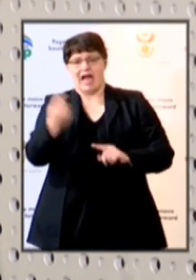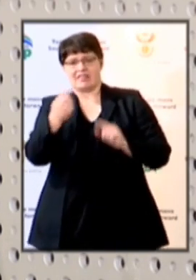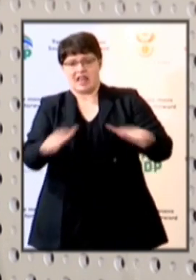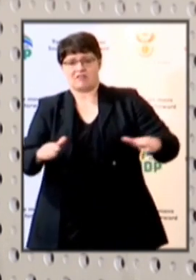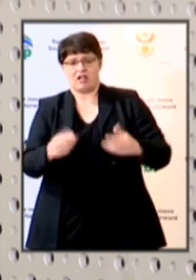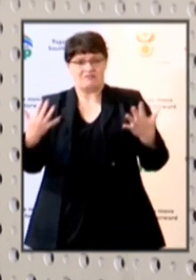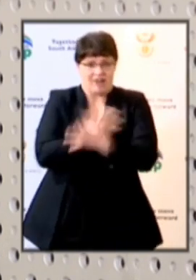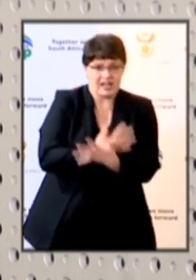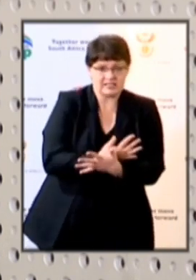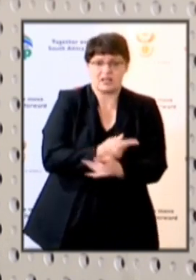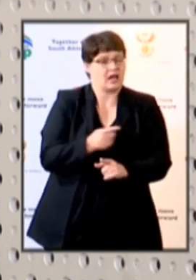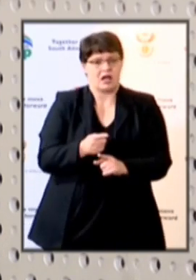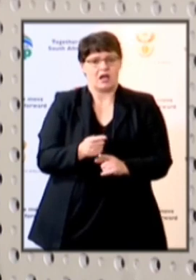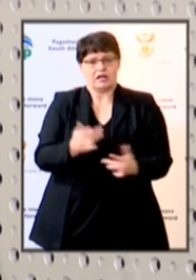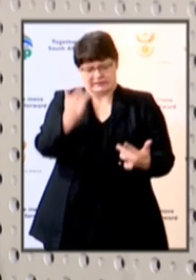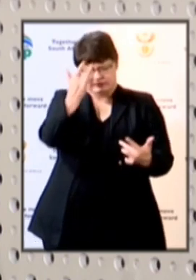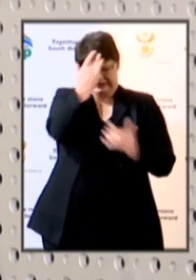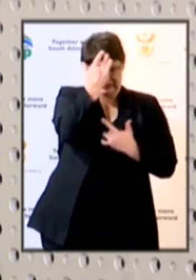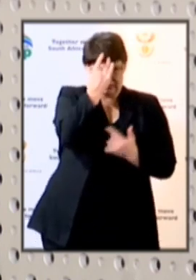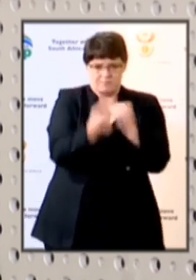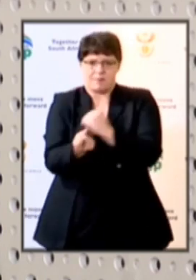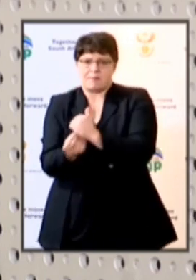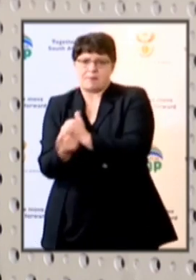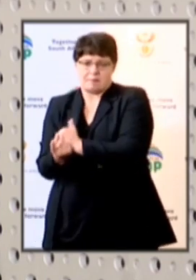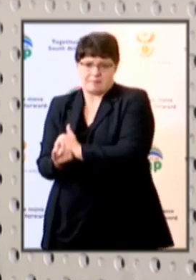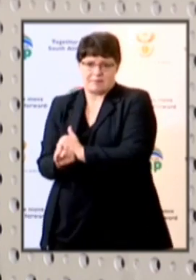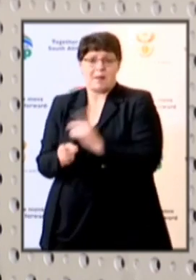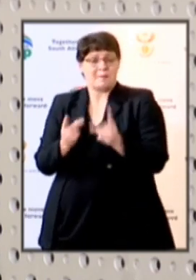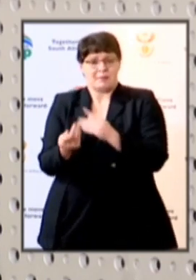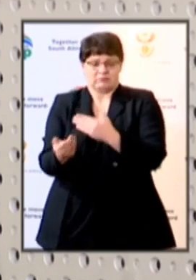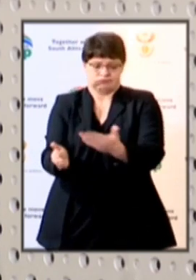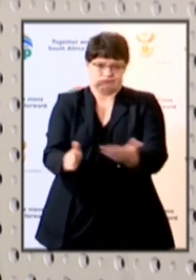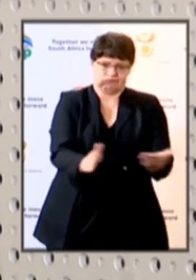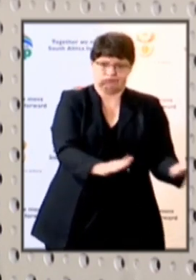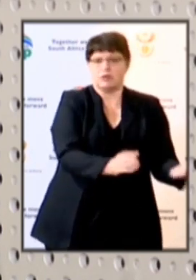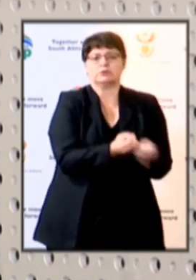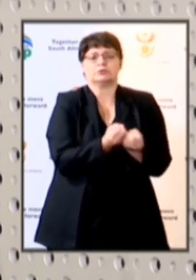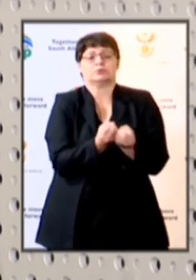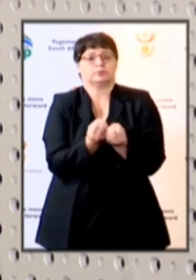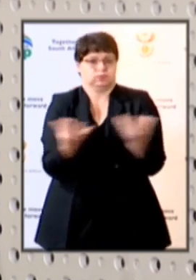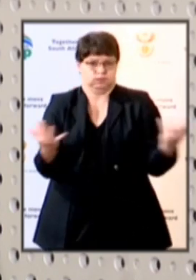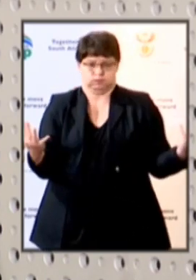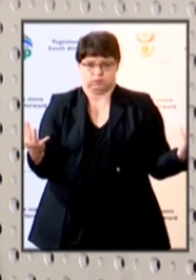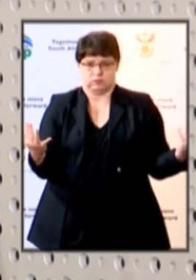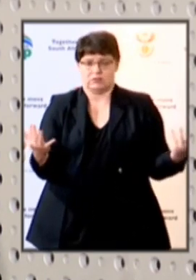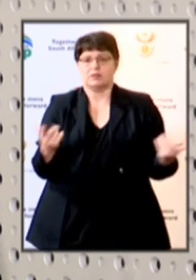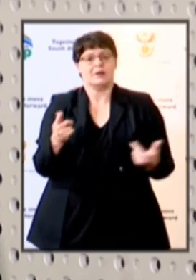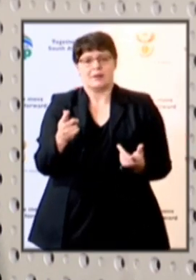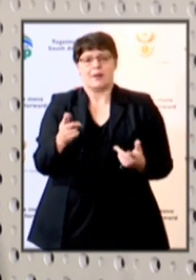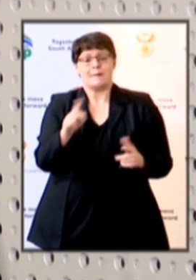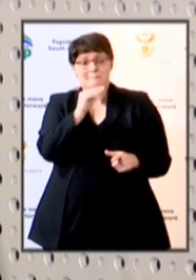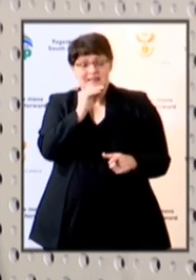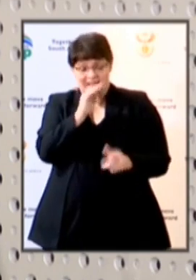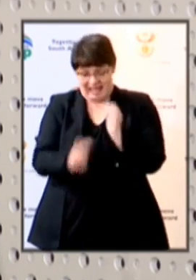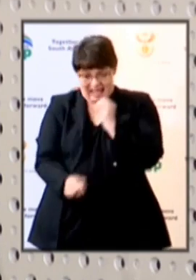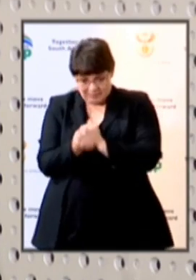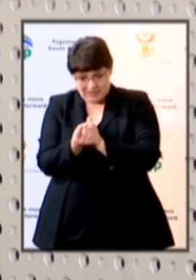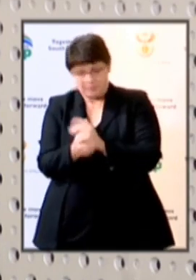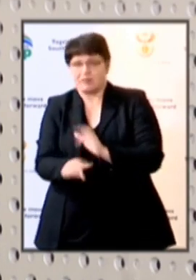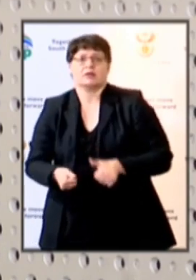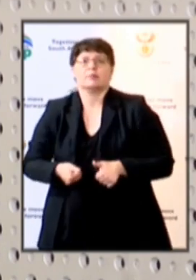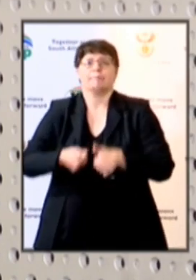ourselves with many ill people, many more deaths, and we have to return immediately to level 5, which